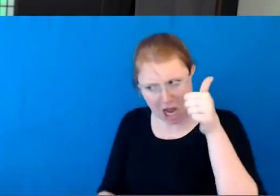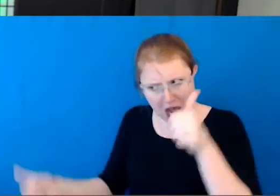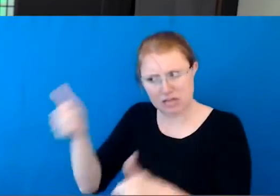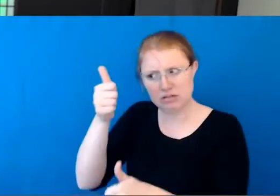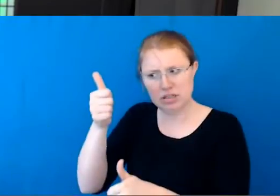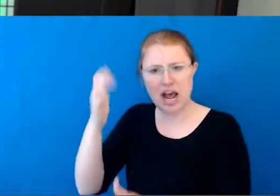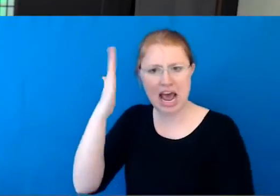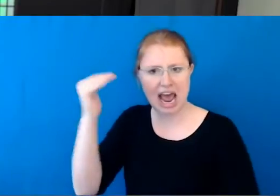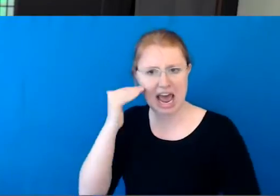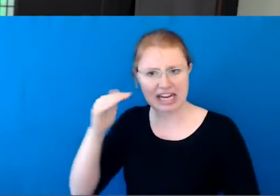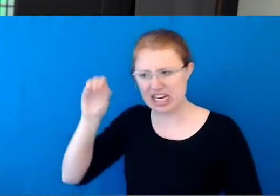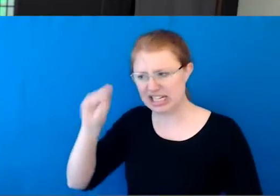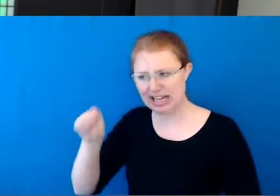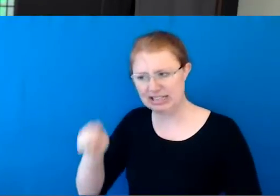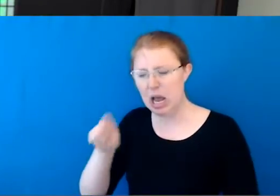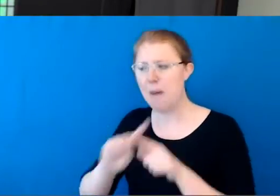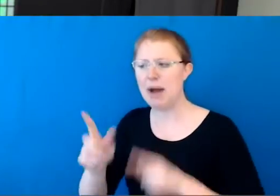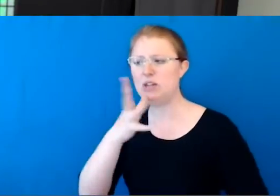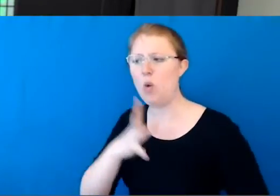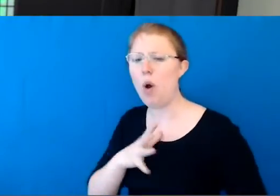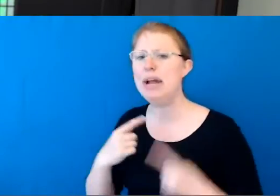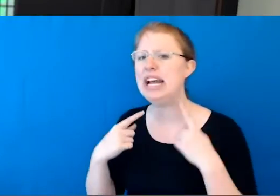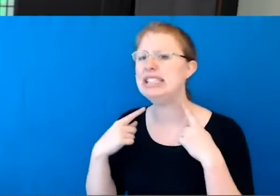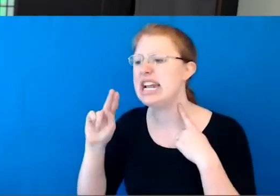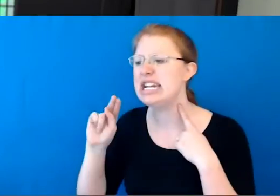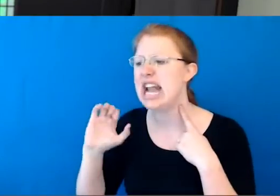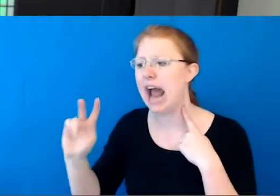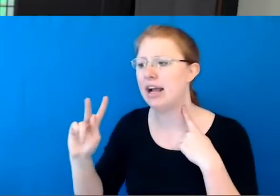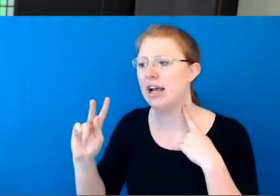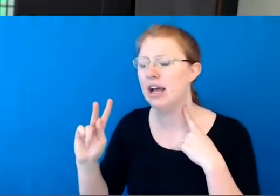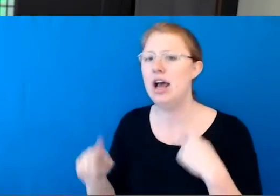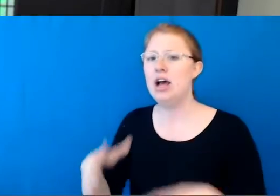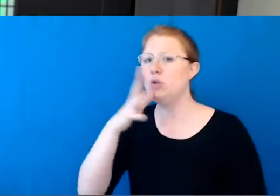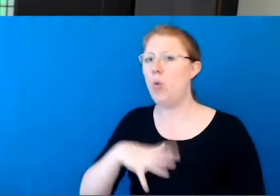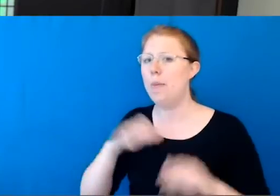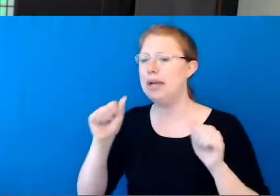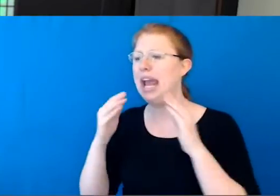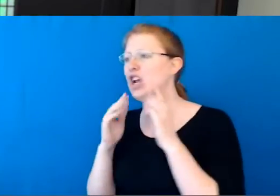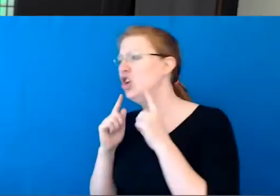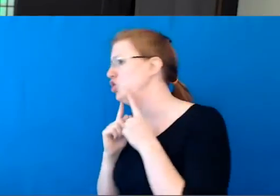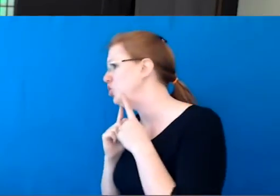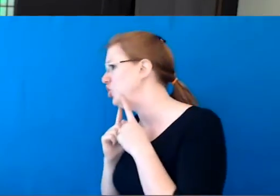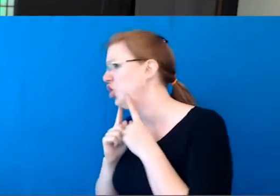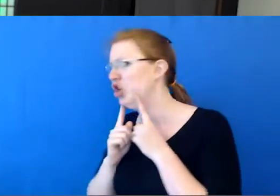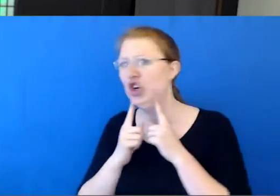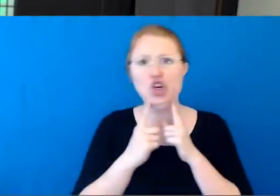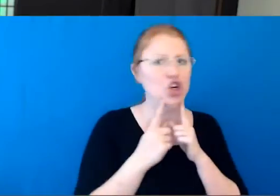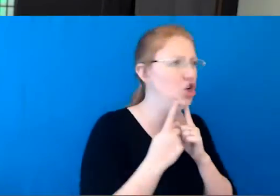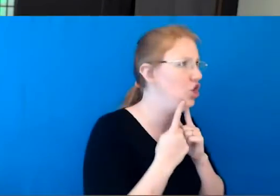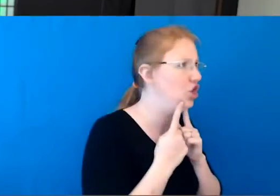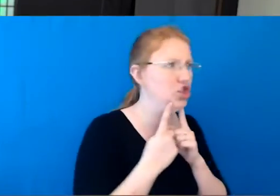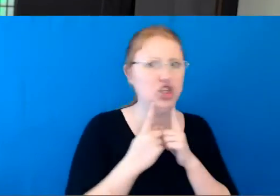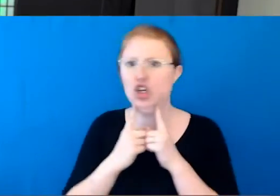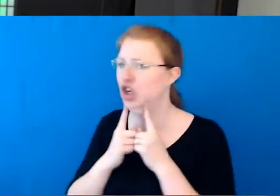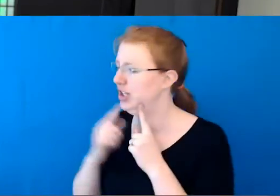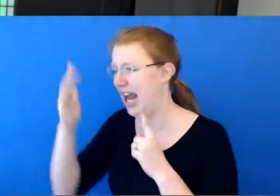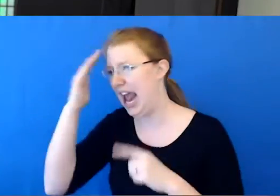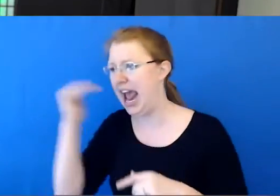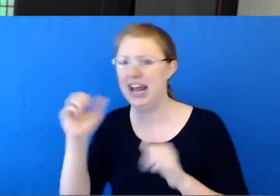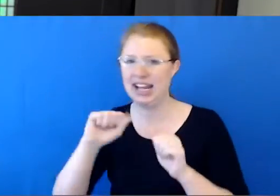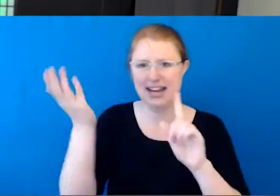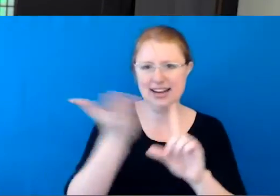know, the man may be the head of the family, but the woman, she's the neck, and she can turn the